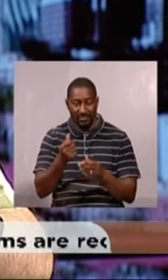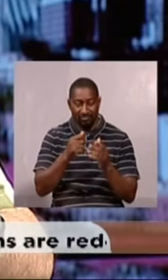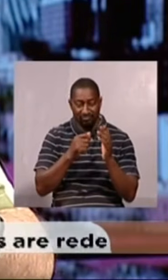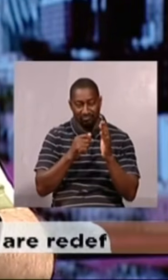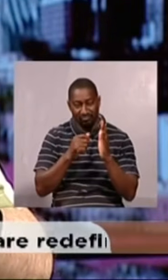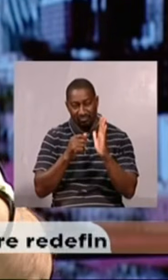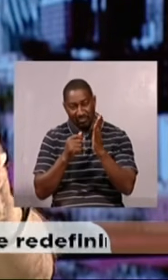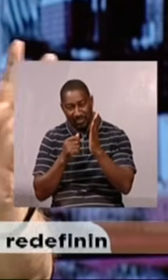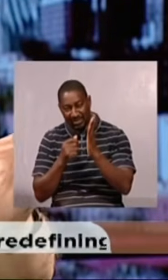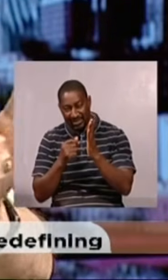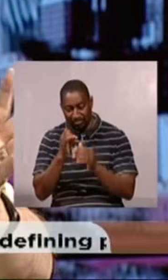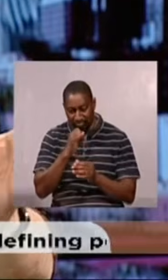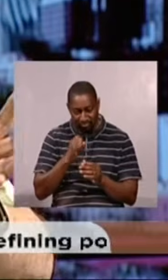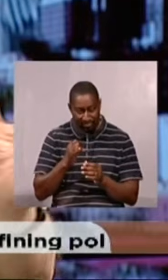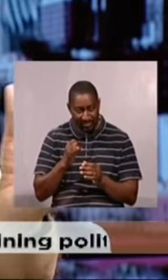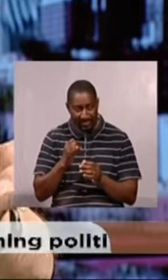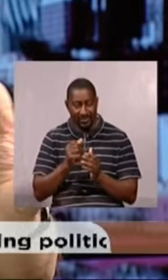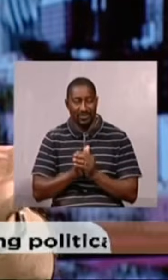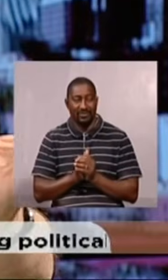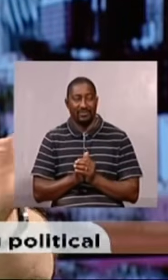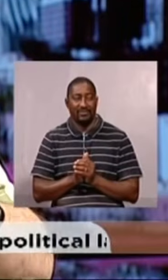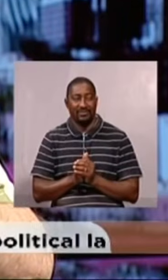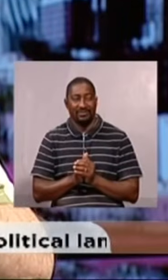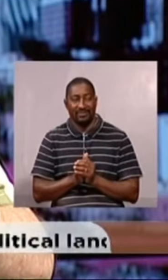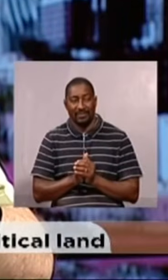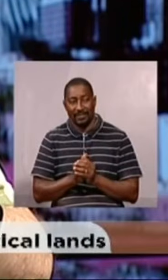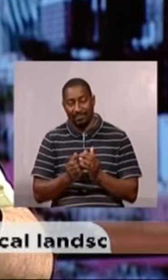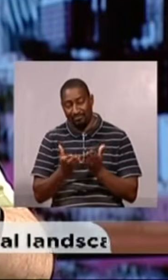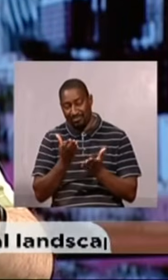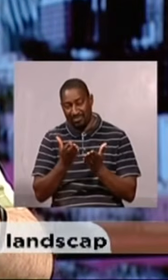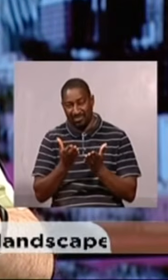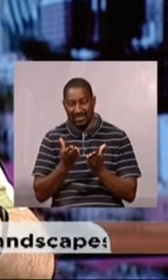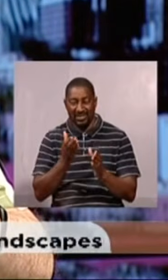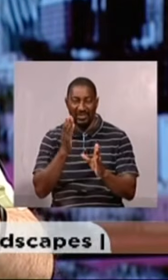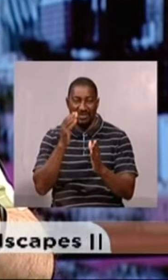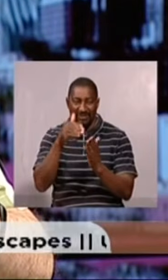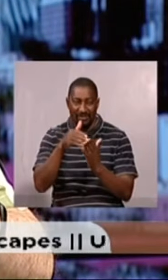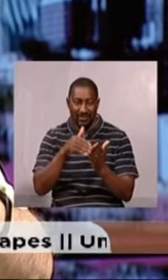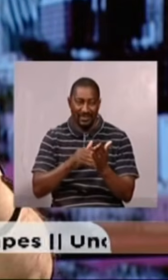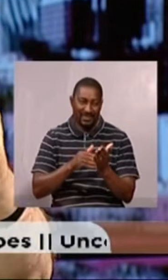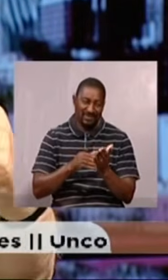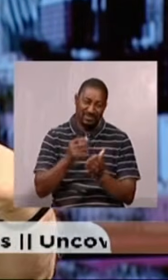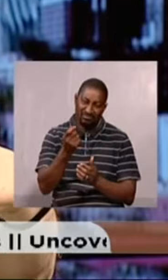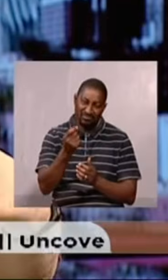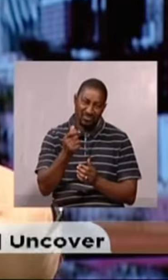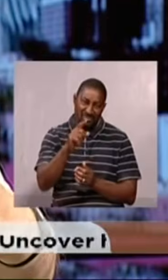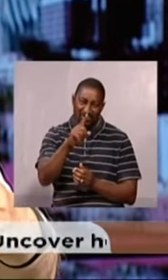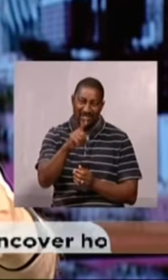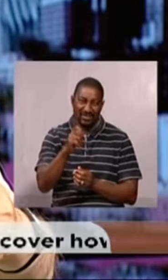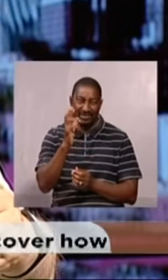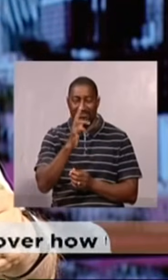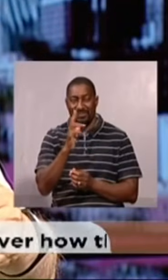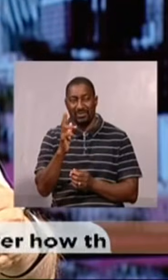graphics, but then, you know, they're maybe only reaching a few thousand people. So I think they probably need